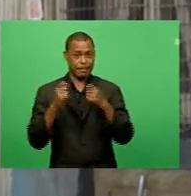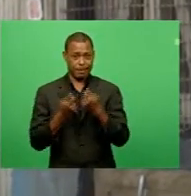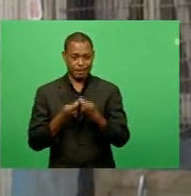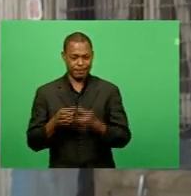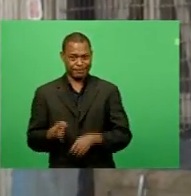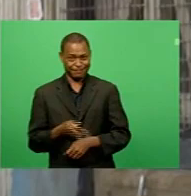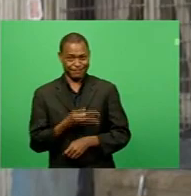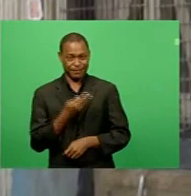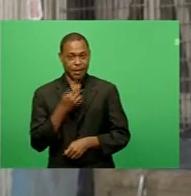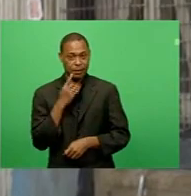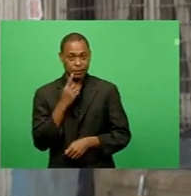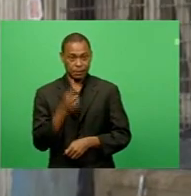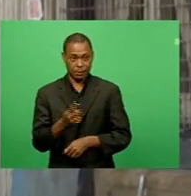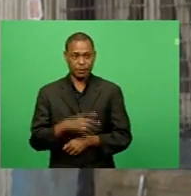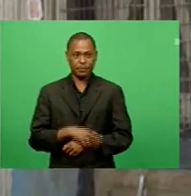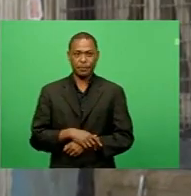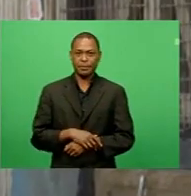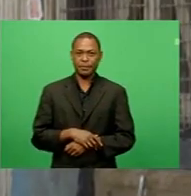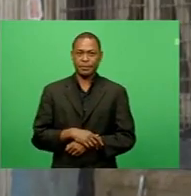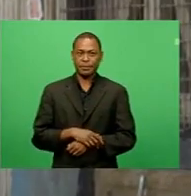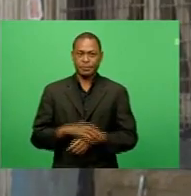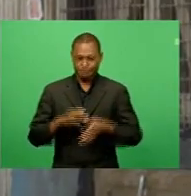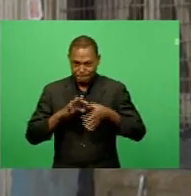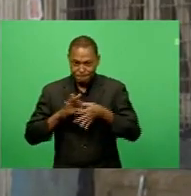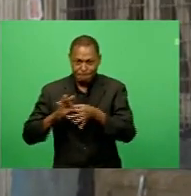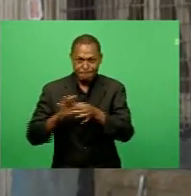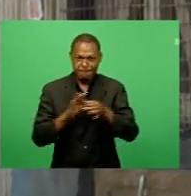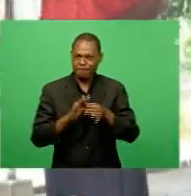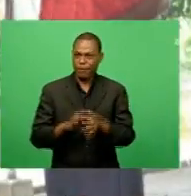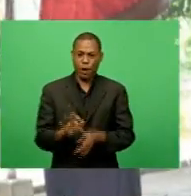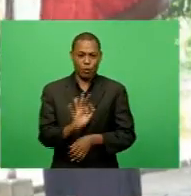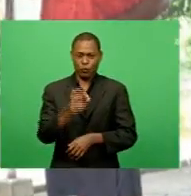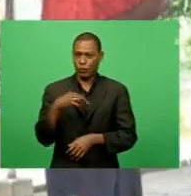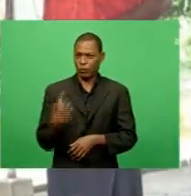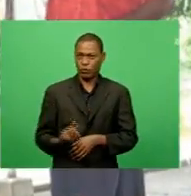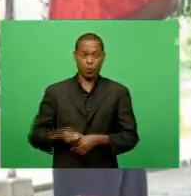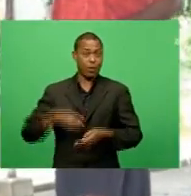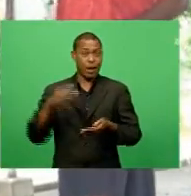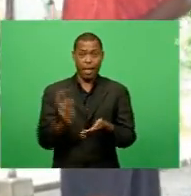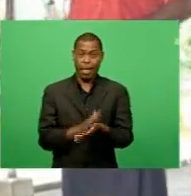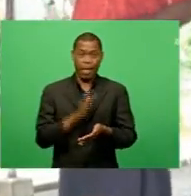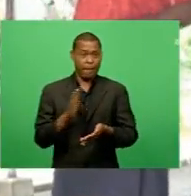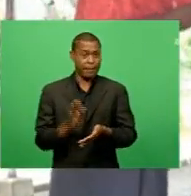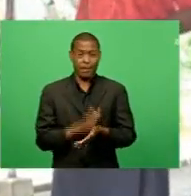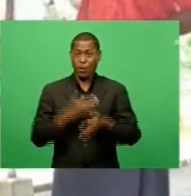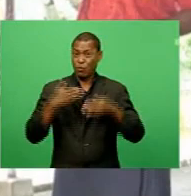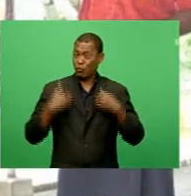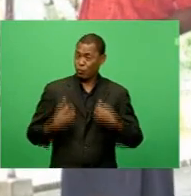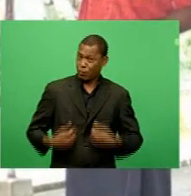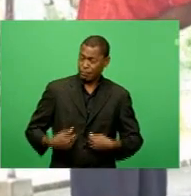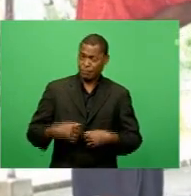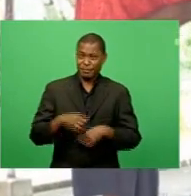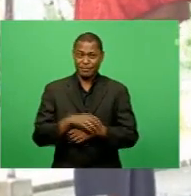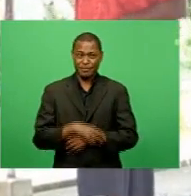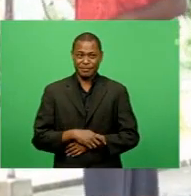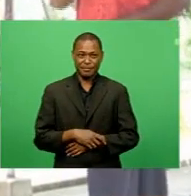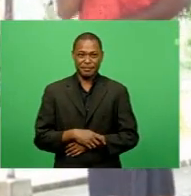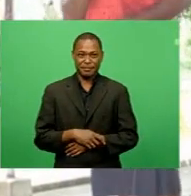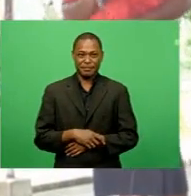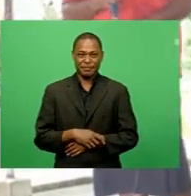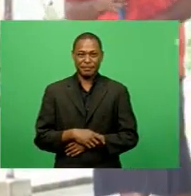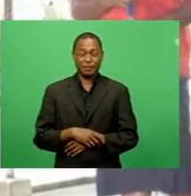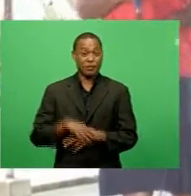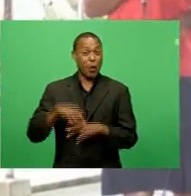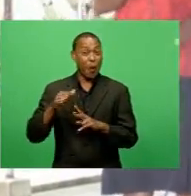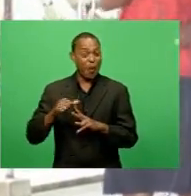sure that not only that you are happy, not only that your needs are met, but also in the same